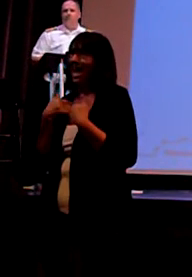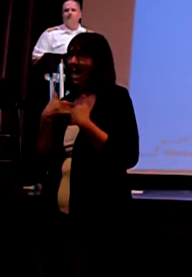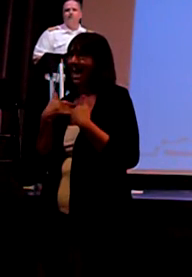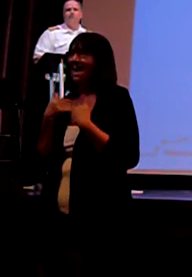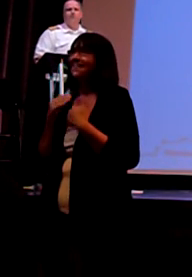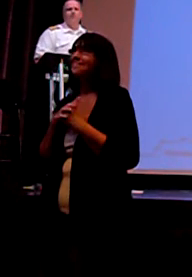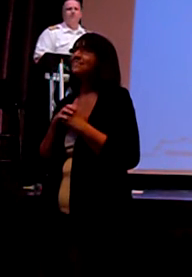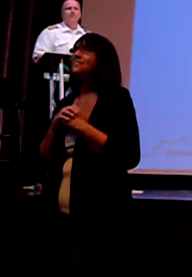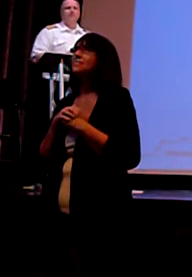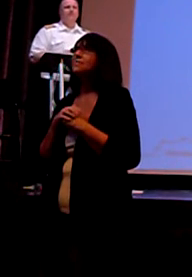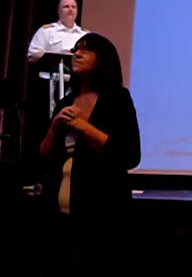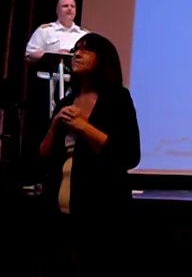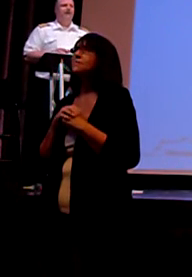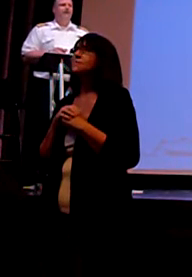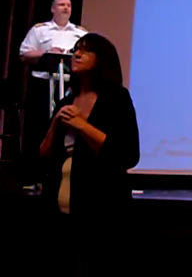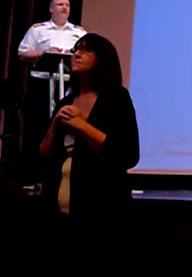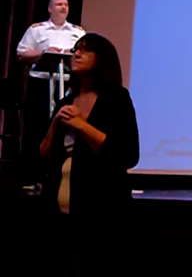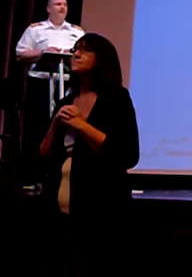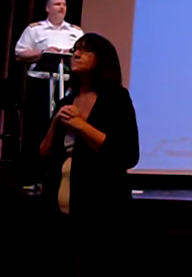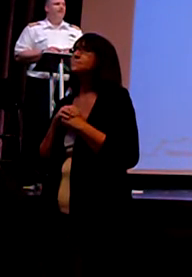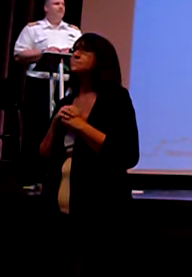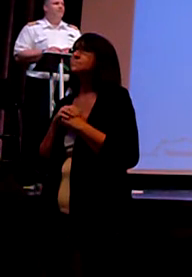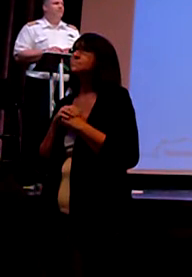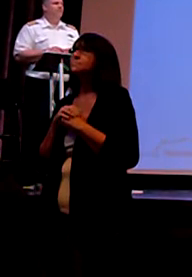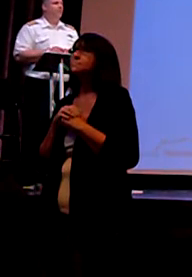next